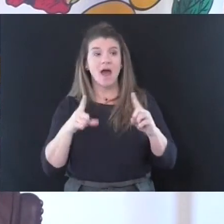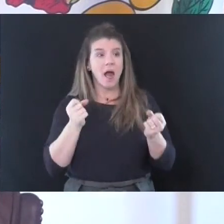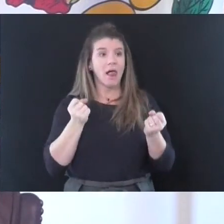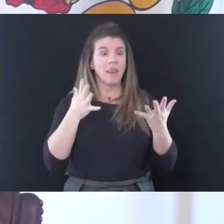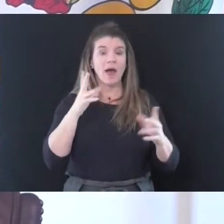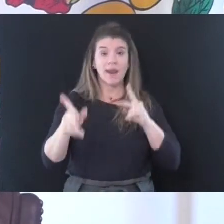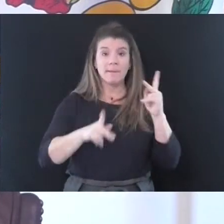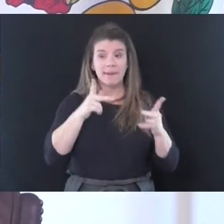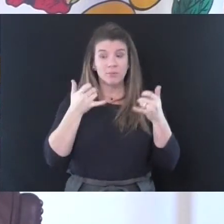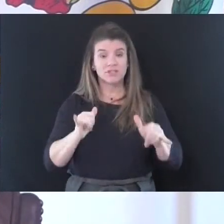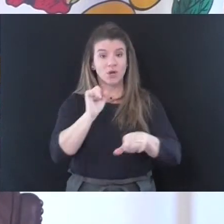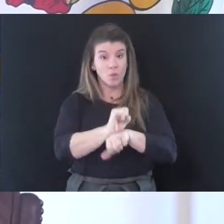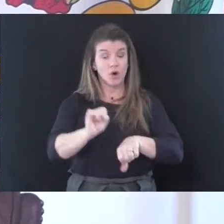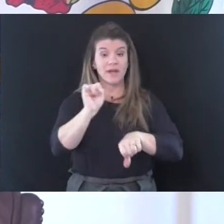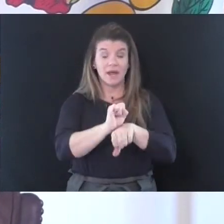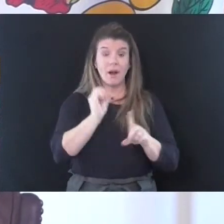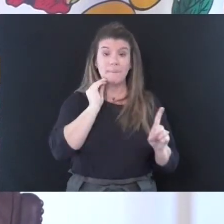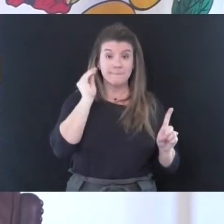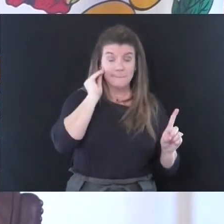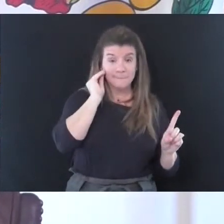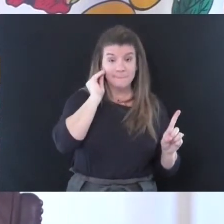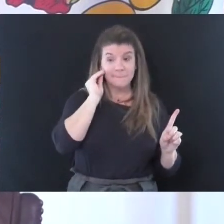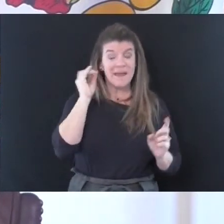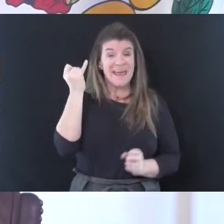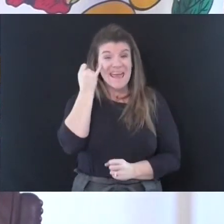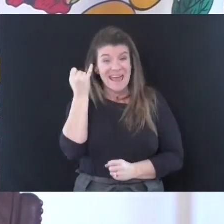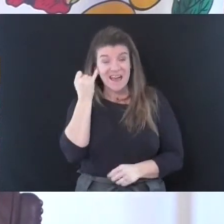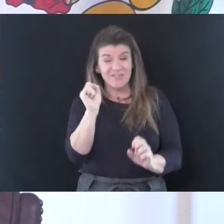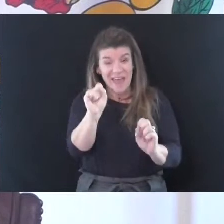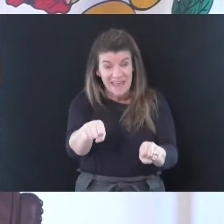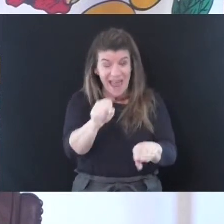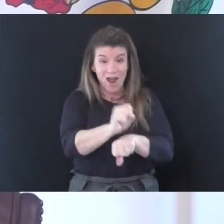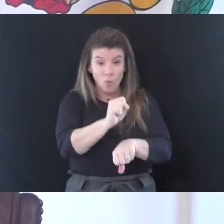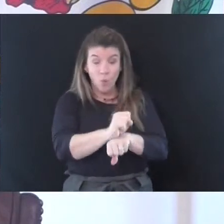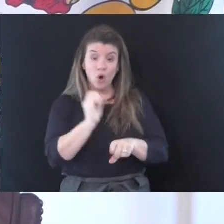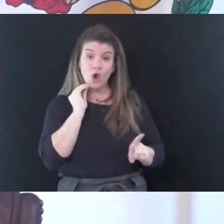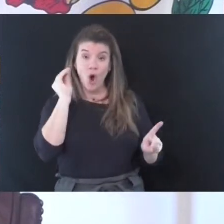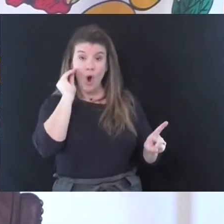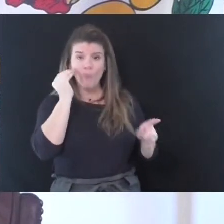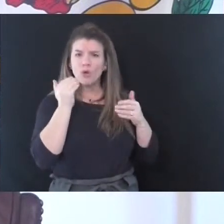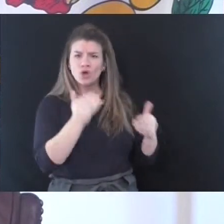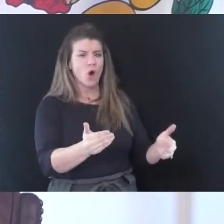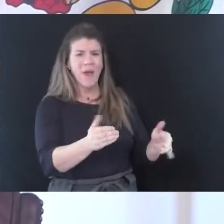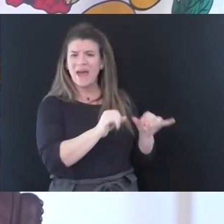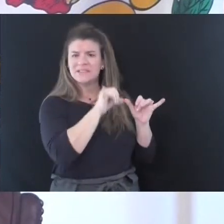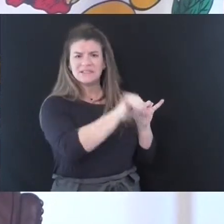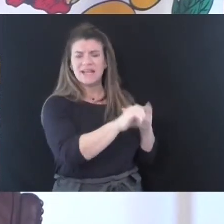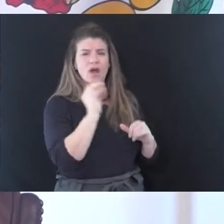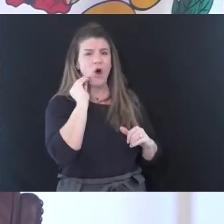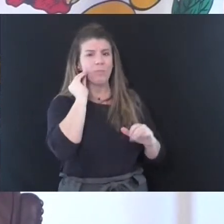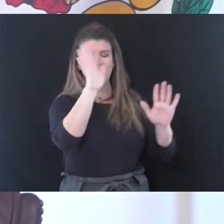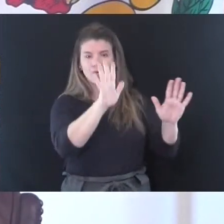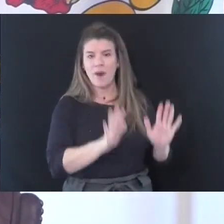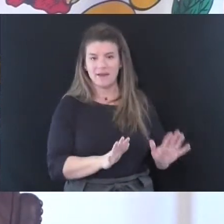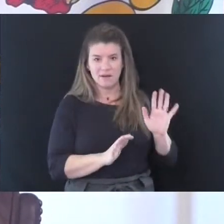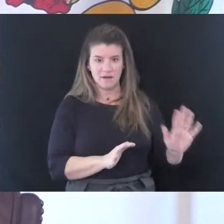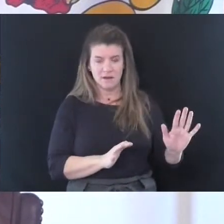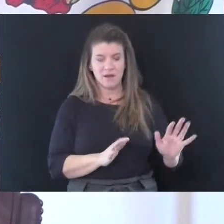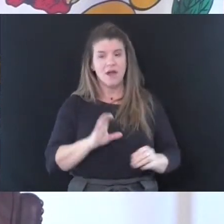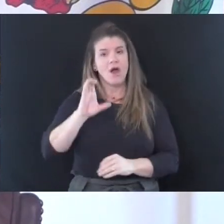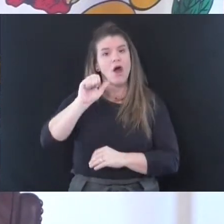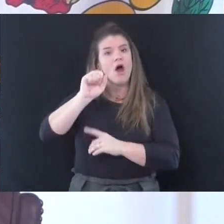still working from home. If they can get the work done from home, more power to them. That's great stuff and everything. And our